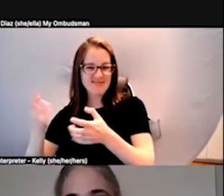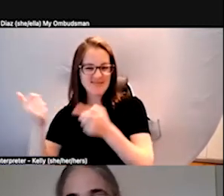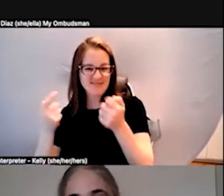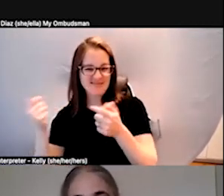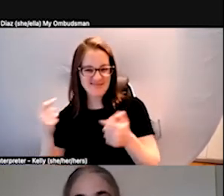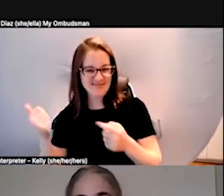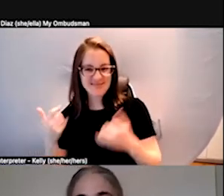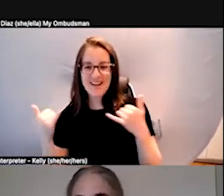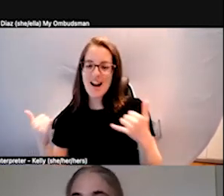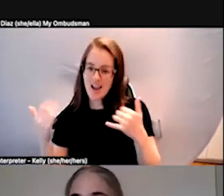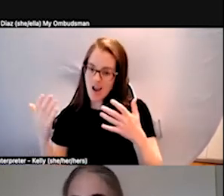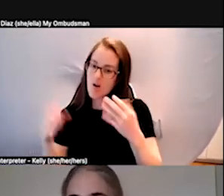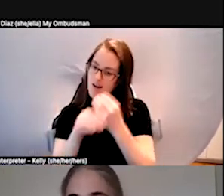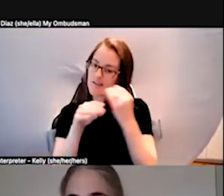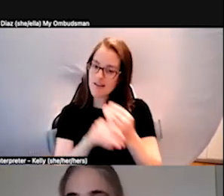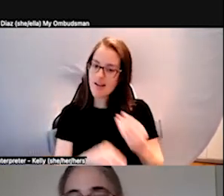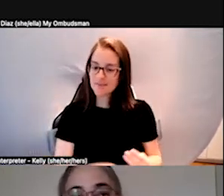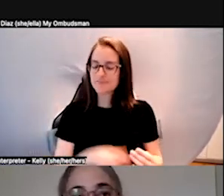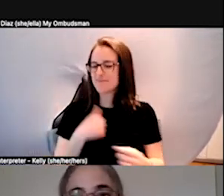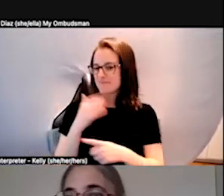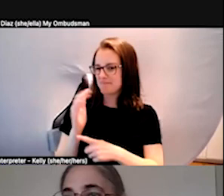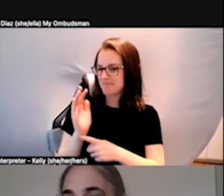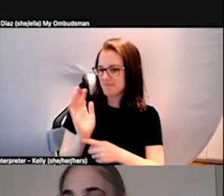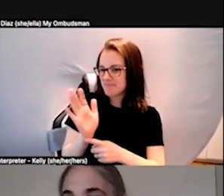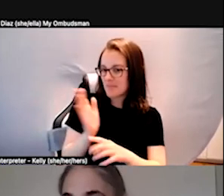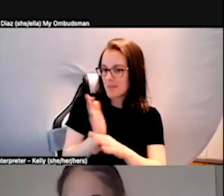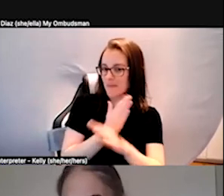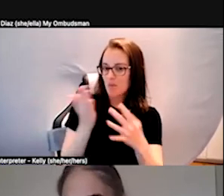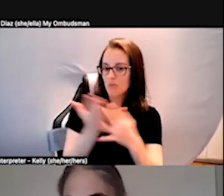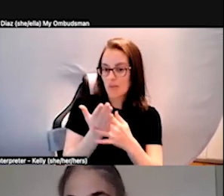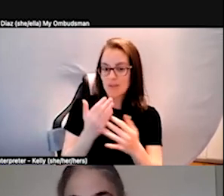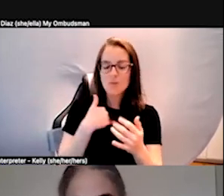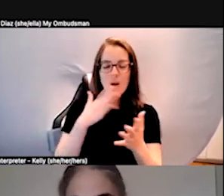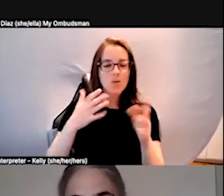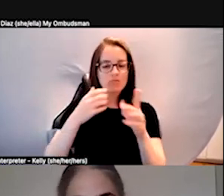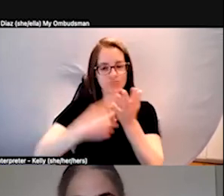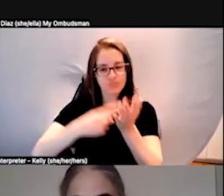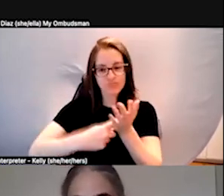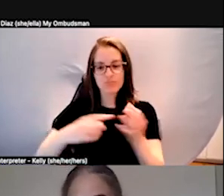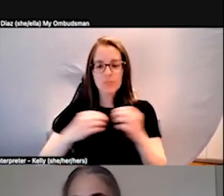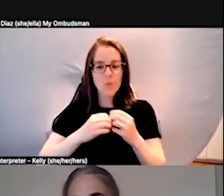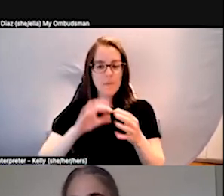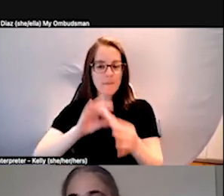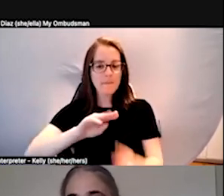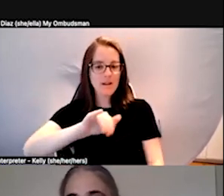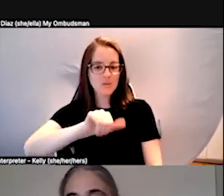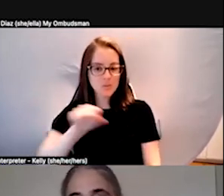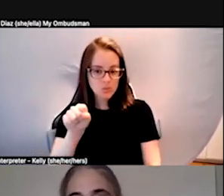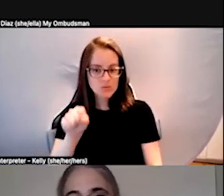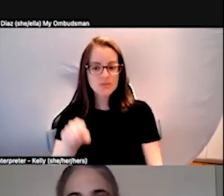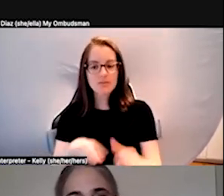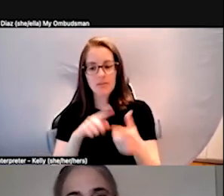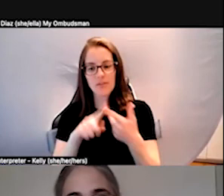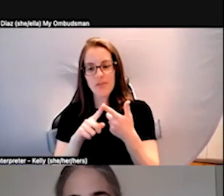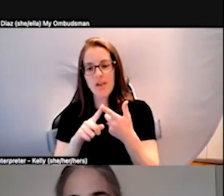break, so I'm going to spend a couple of more minutes on Massachusetts related protections and give